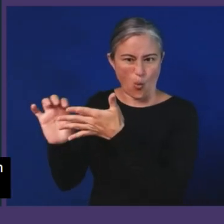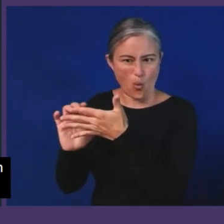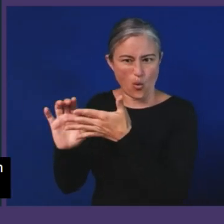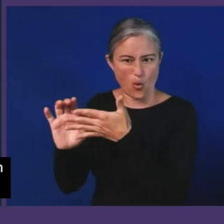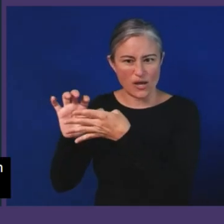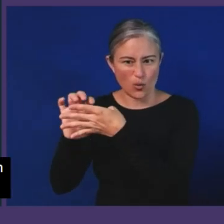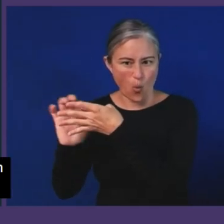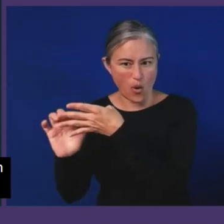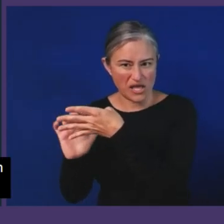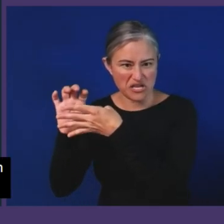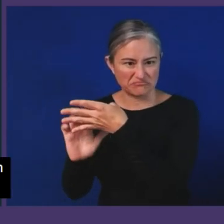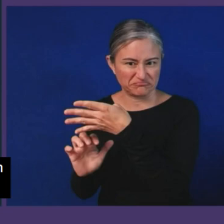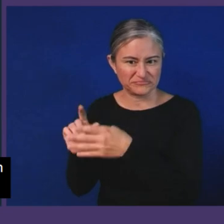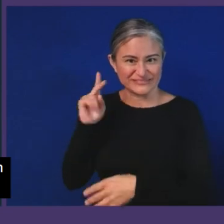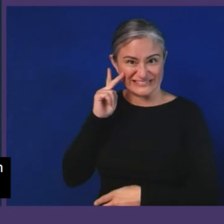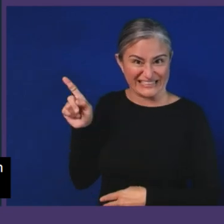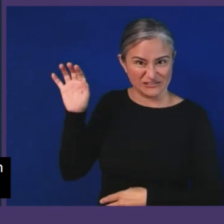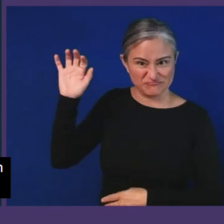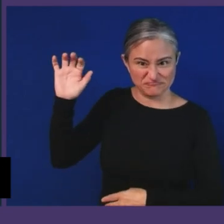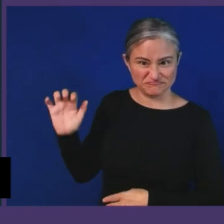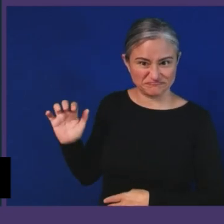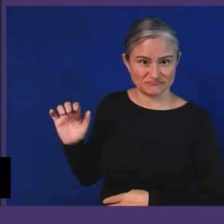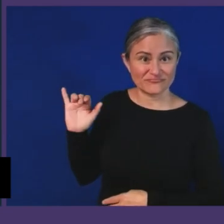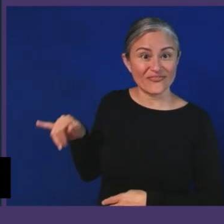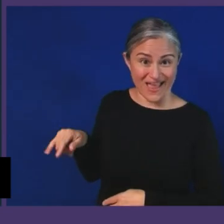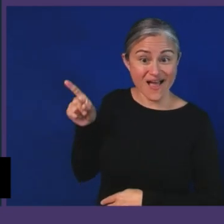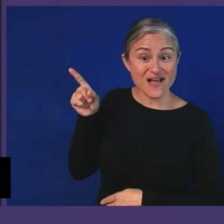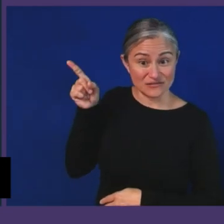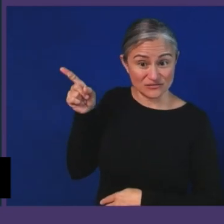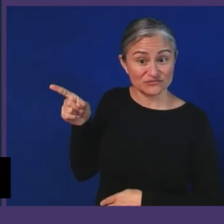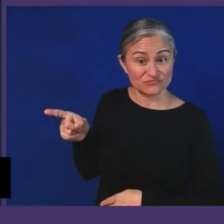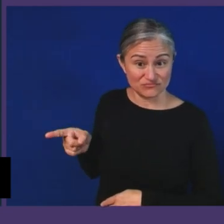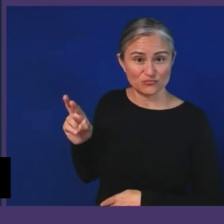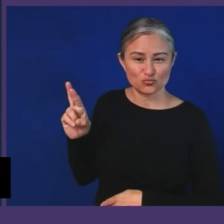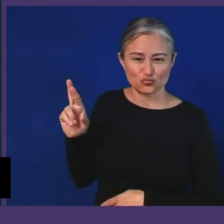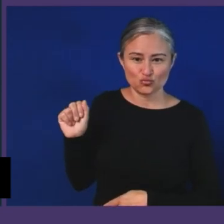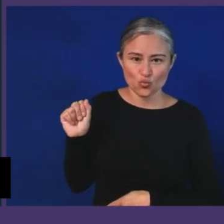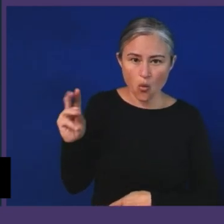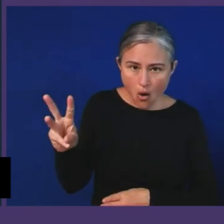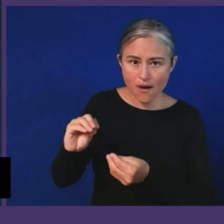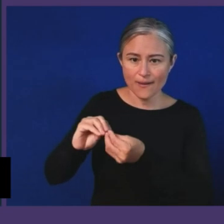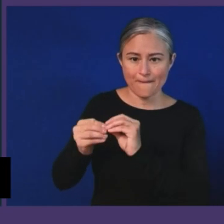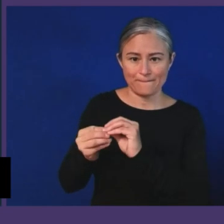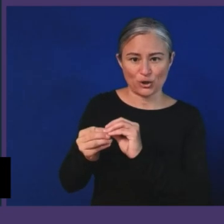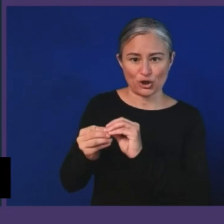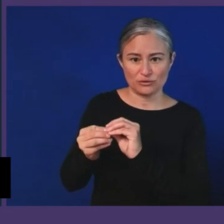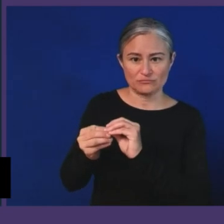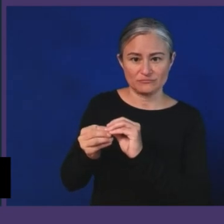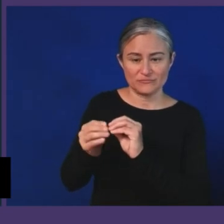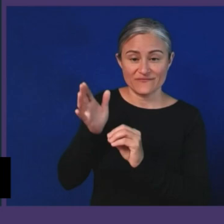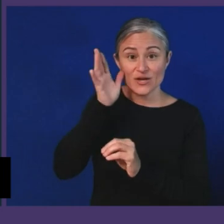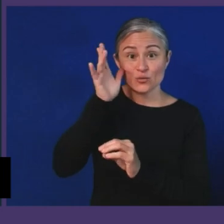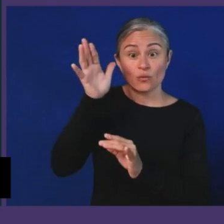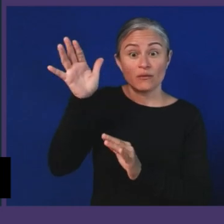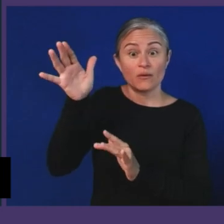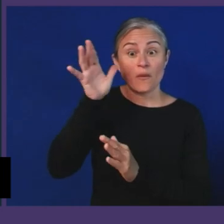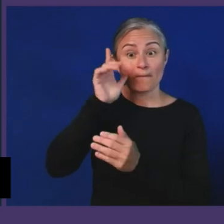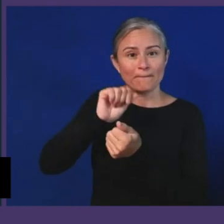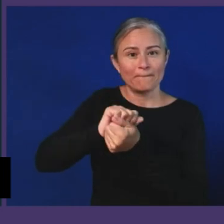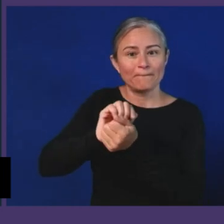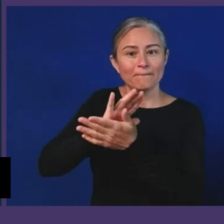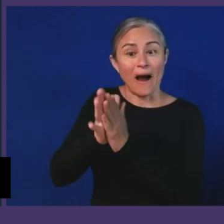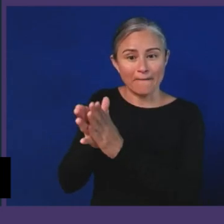then this is the raw integer sequence that will actually feed into a transformer. Now, here I'm showing two sort of